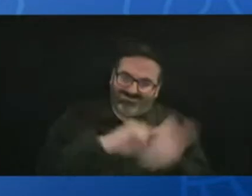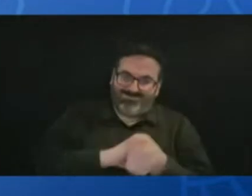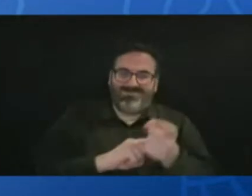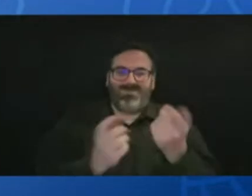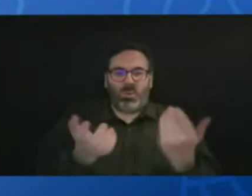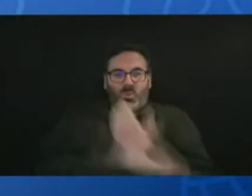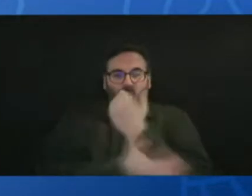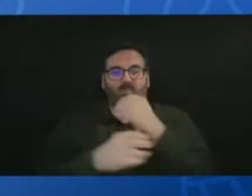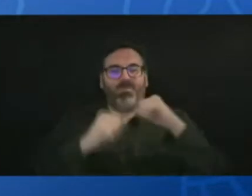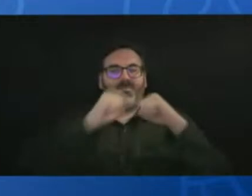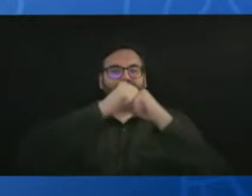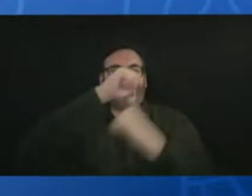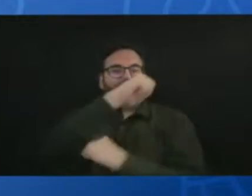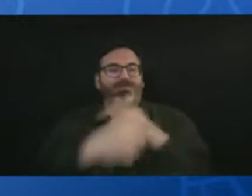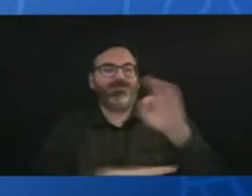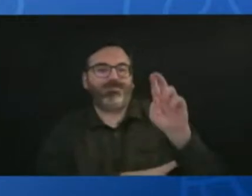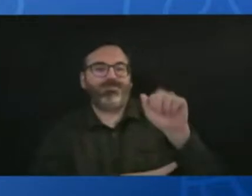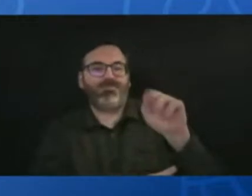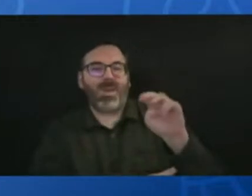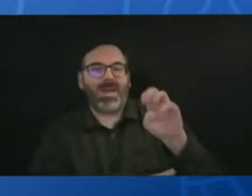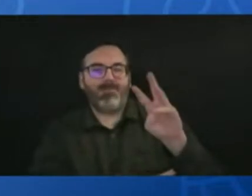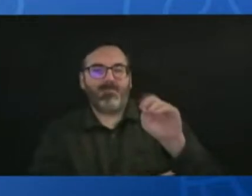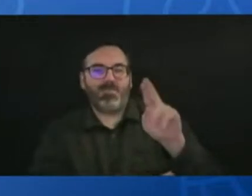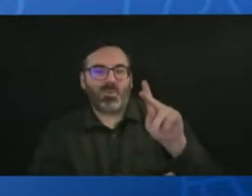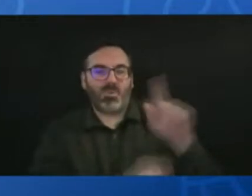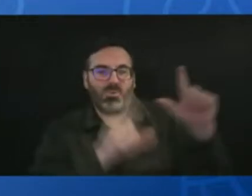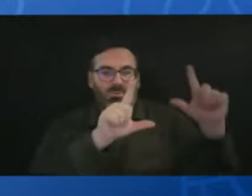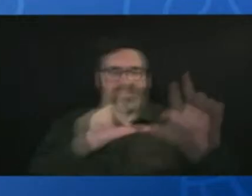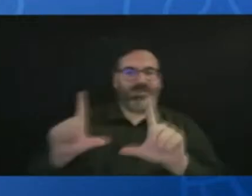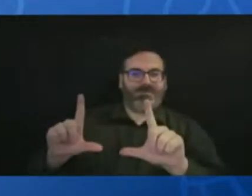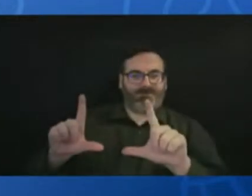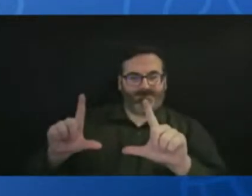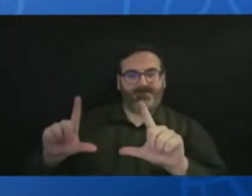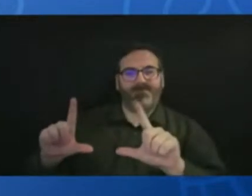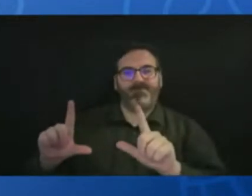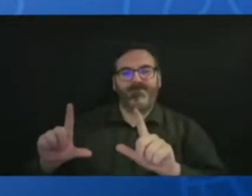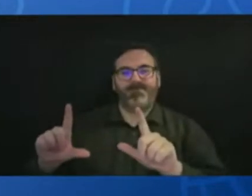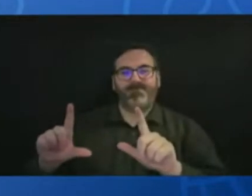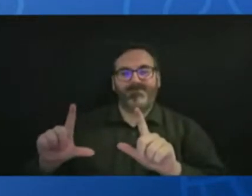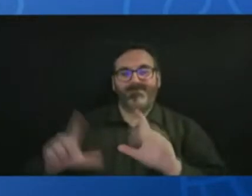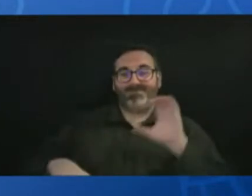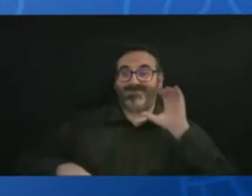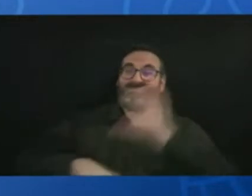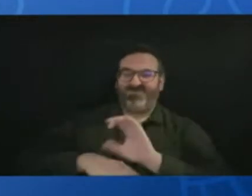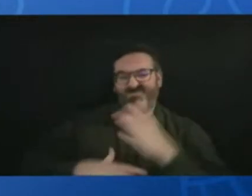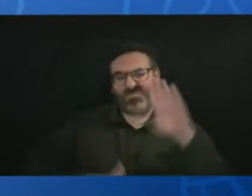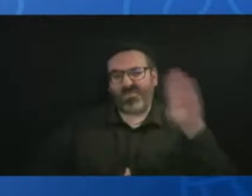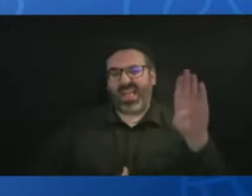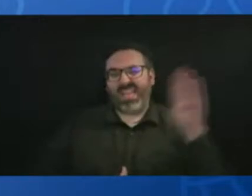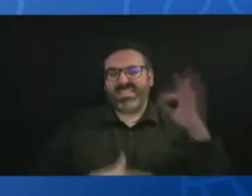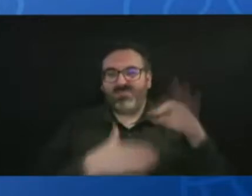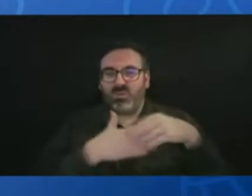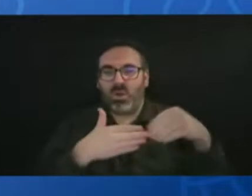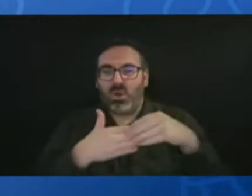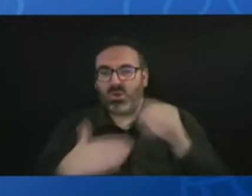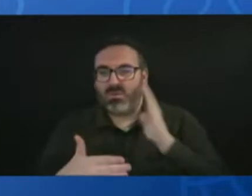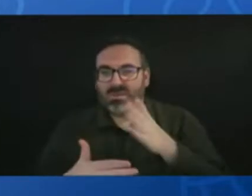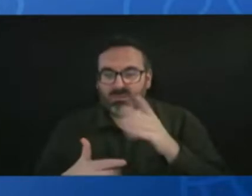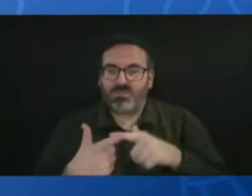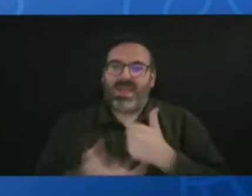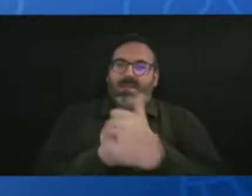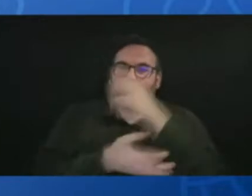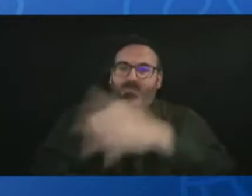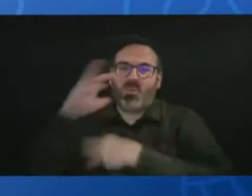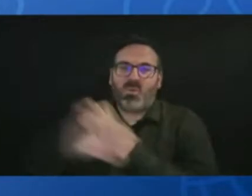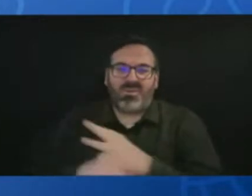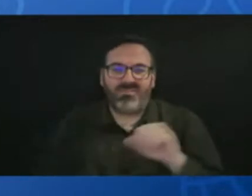have and will likely do in some fashion, billions of dollars to help the world, damn it, those billions of dollars